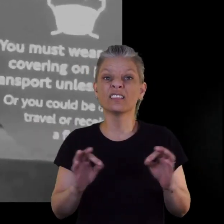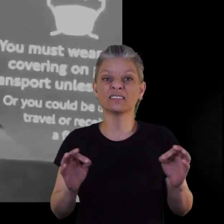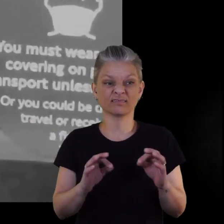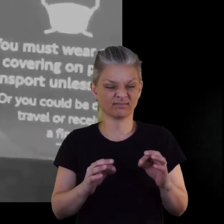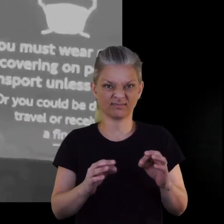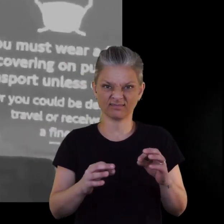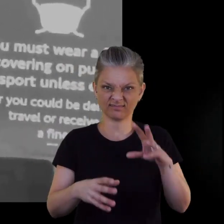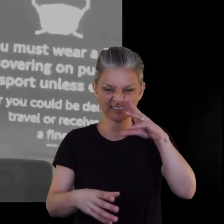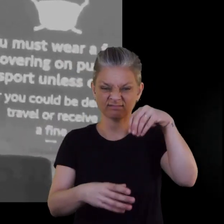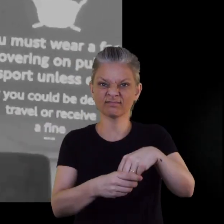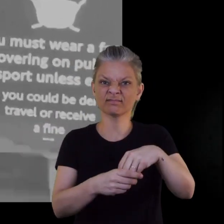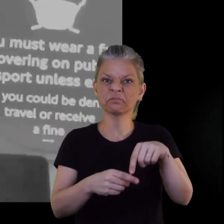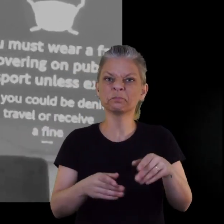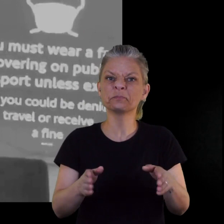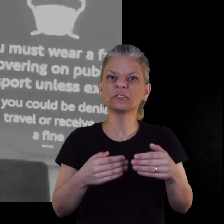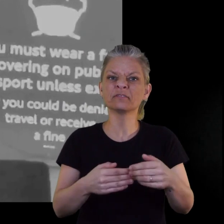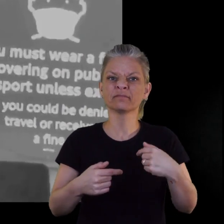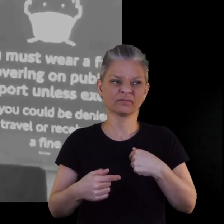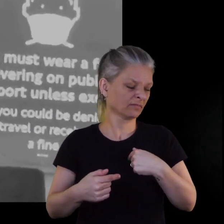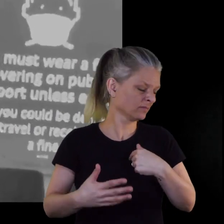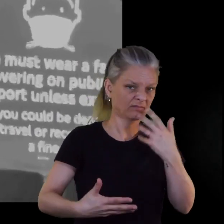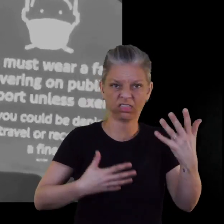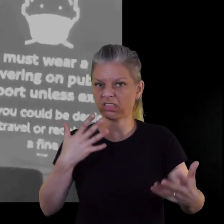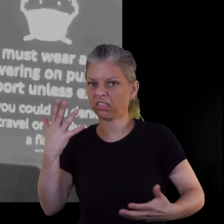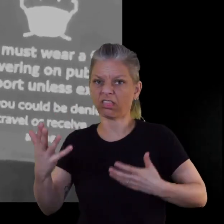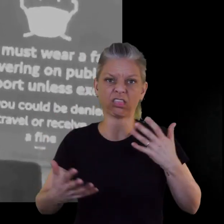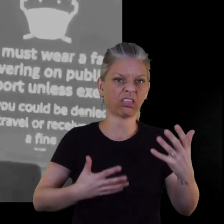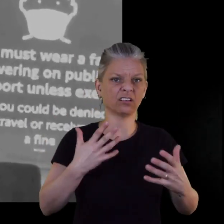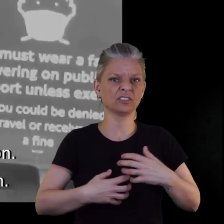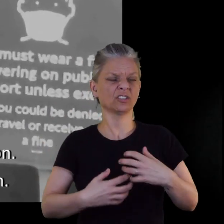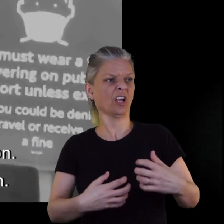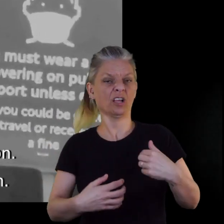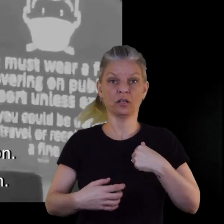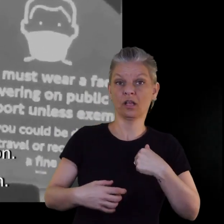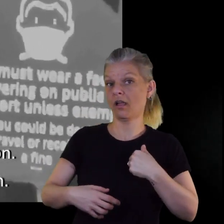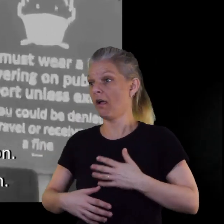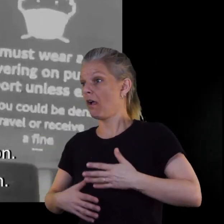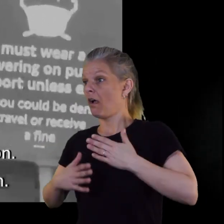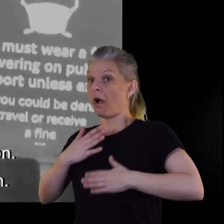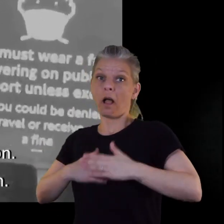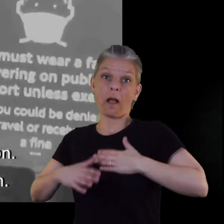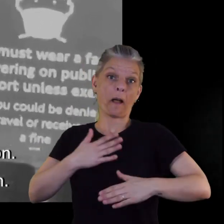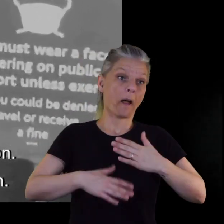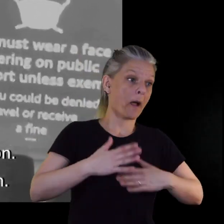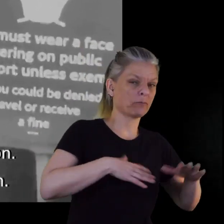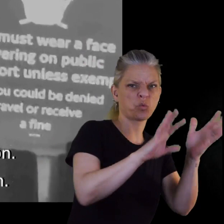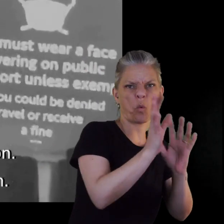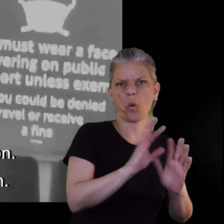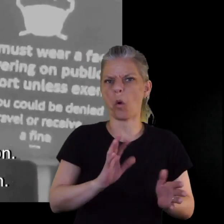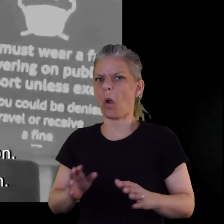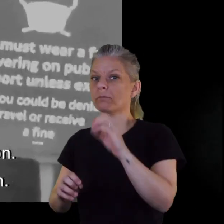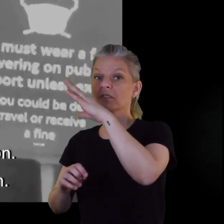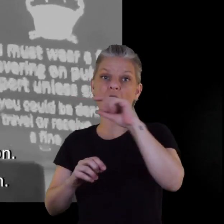Nothing fits a singular box. I tore my borders apart. Still I'm in shock. I am the calm and the storm, sun and